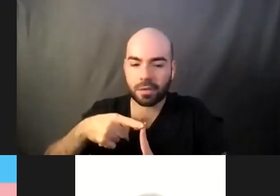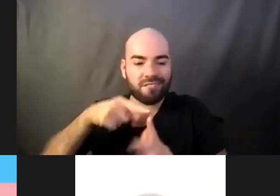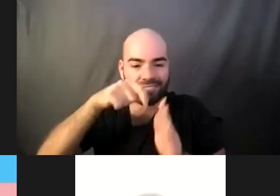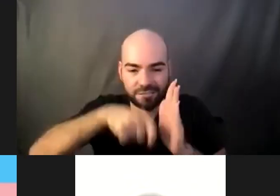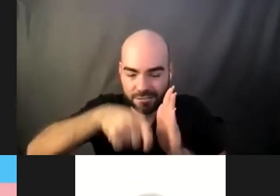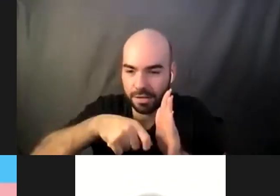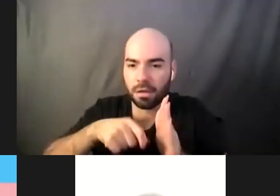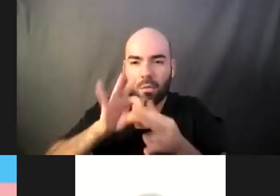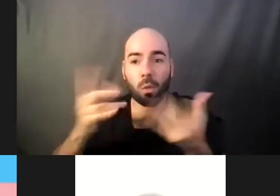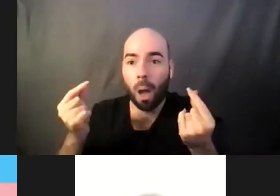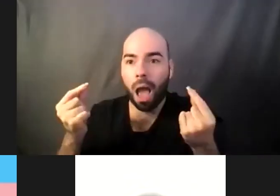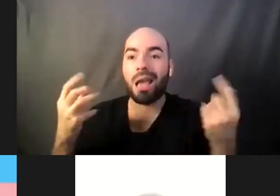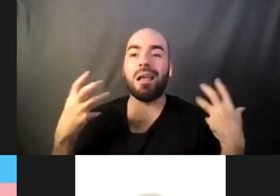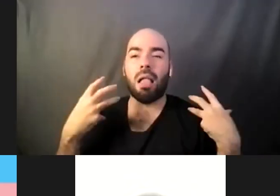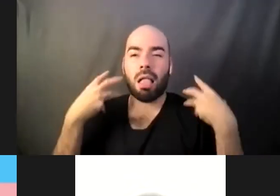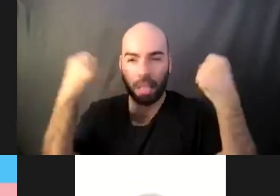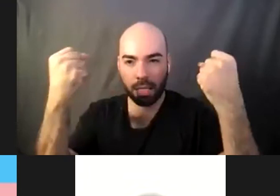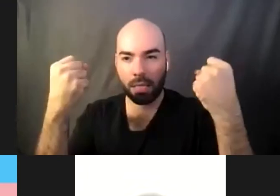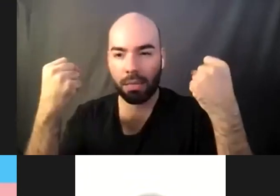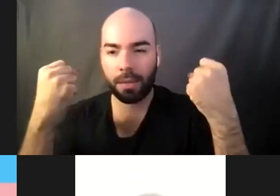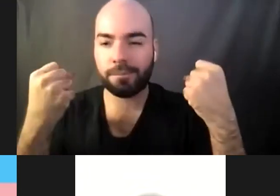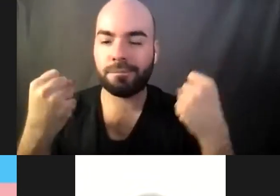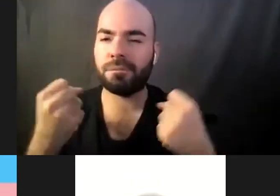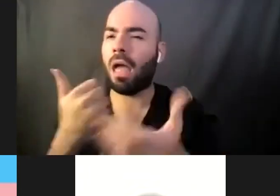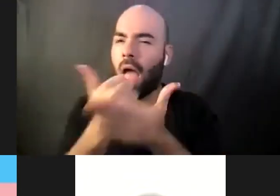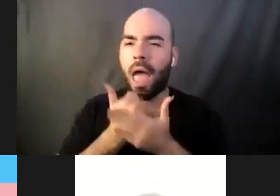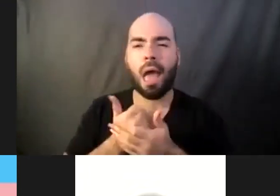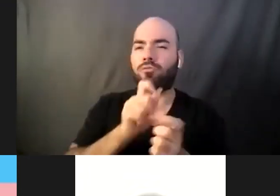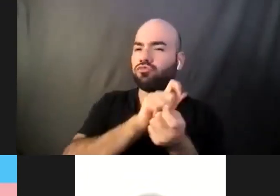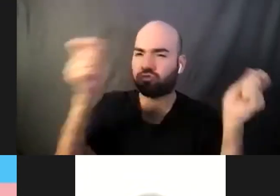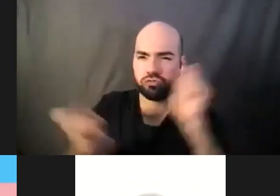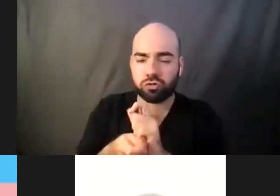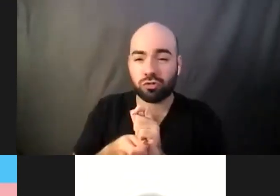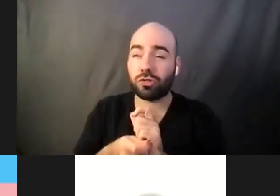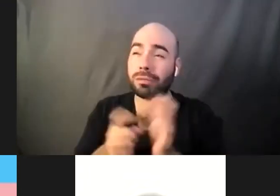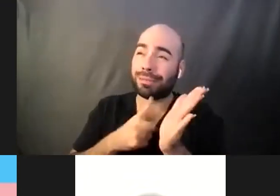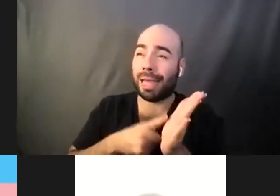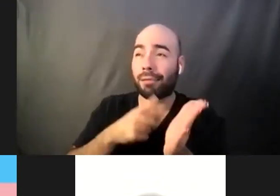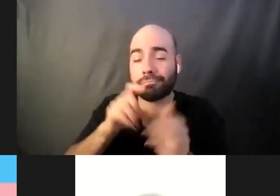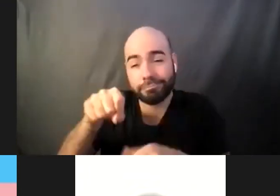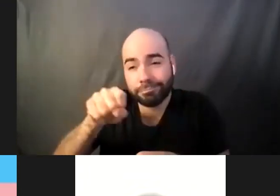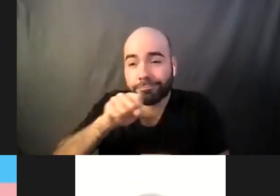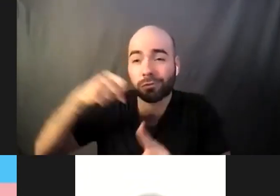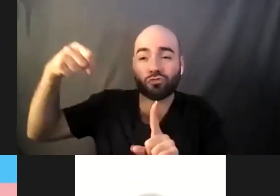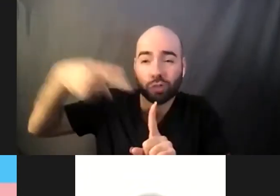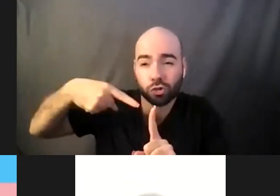healing and transformative, which requires it to be triggering on some level. Mm-hmm. So